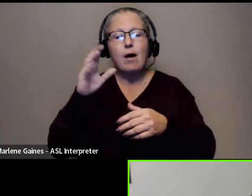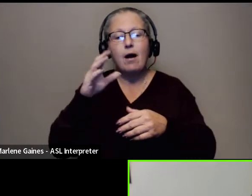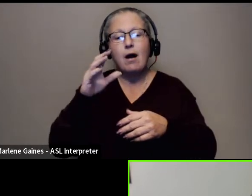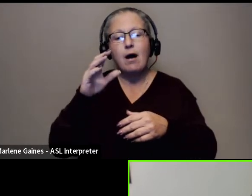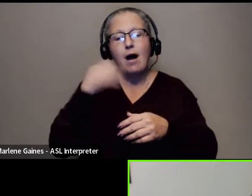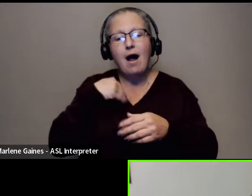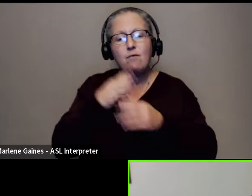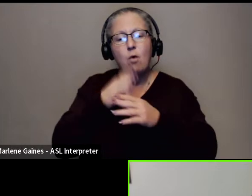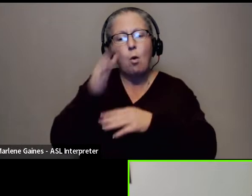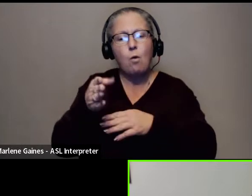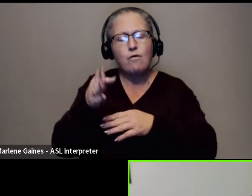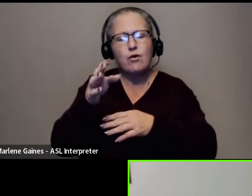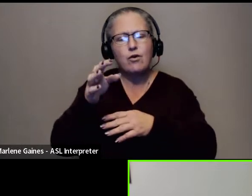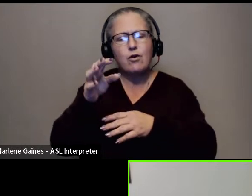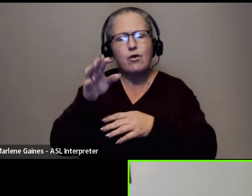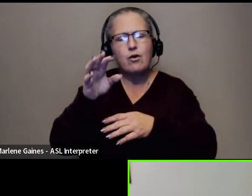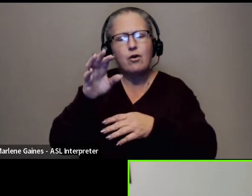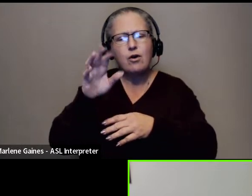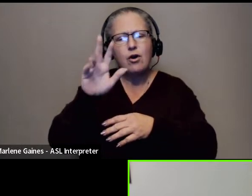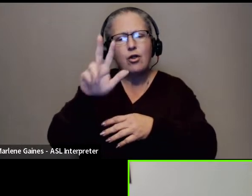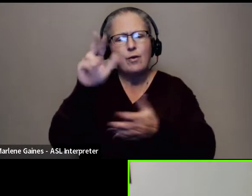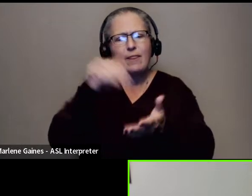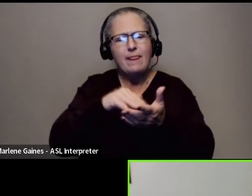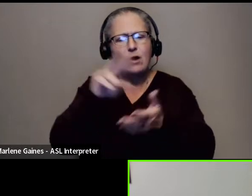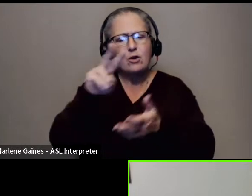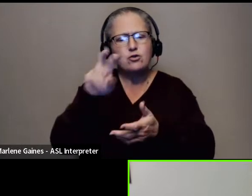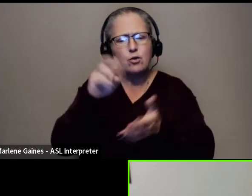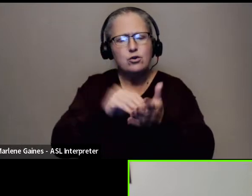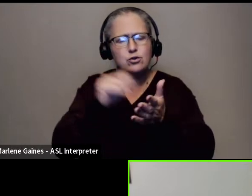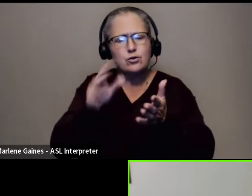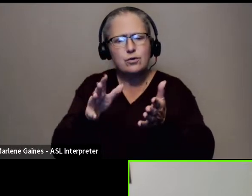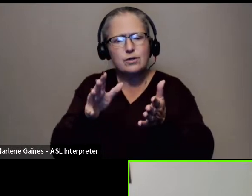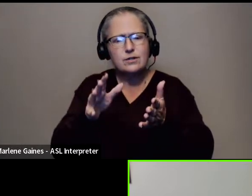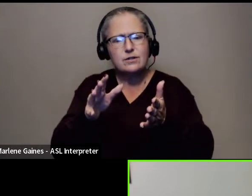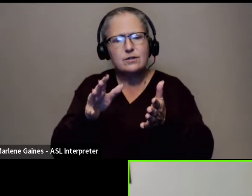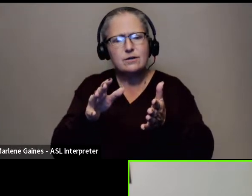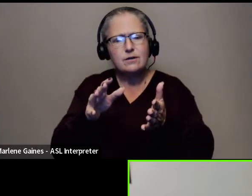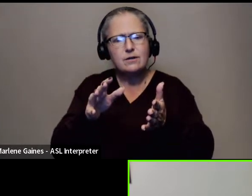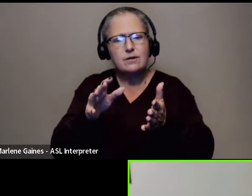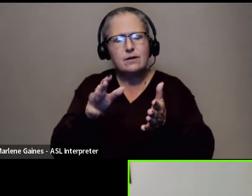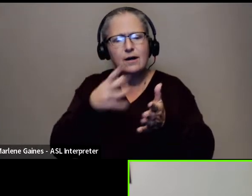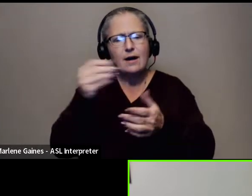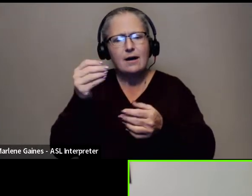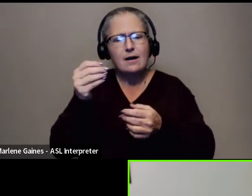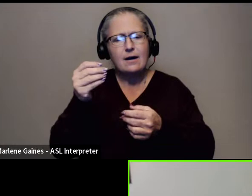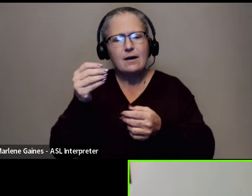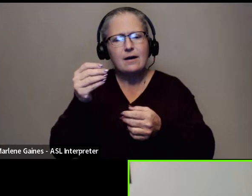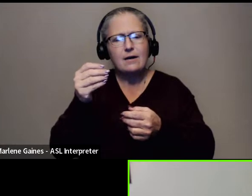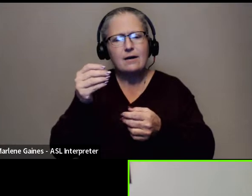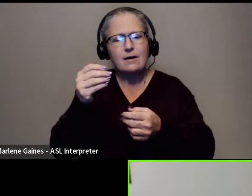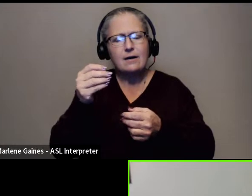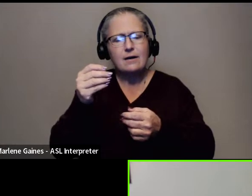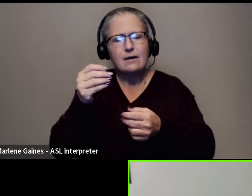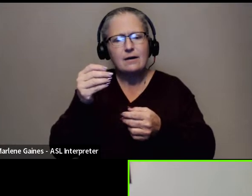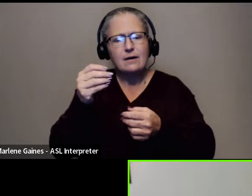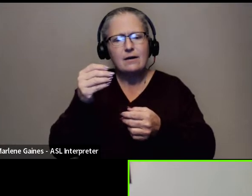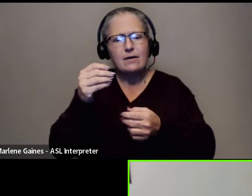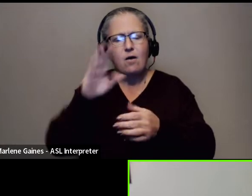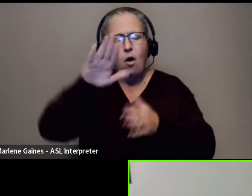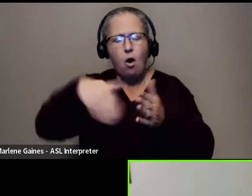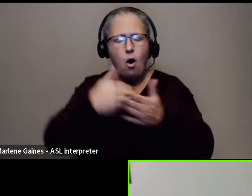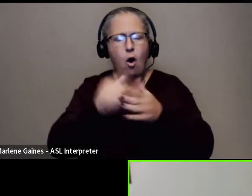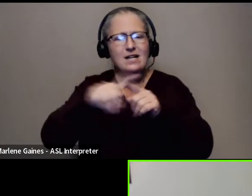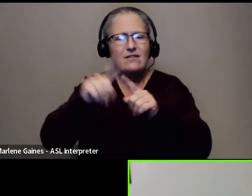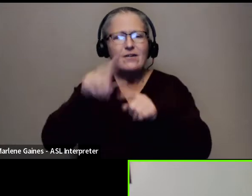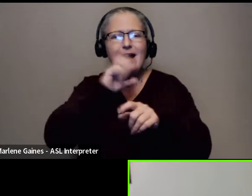has about 3,200 students. And we have all